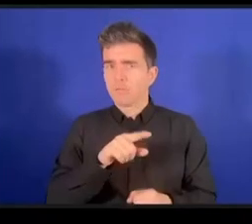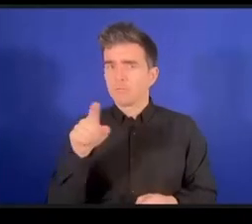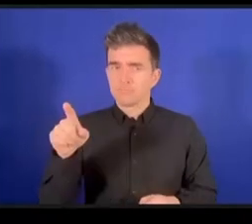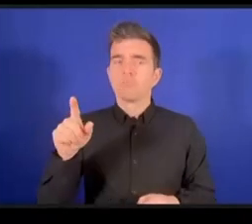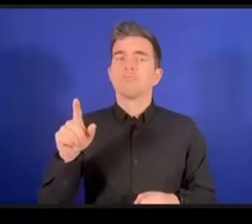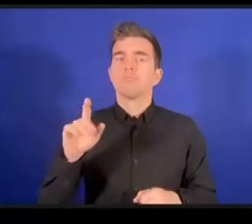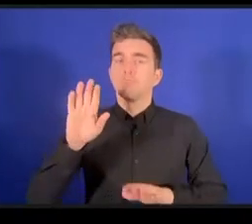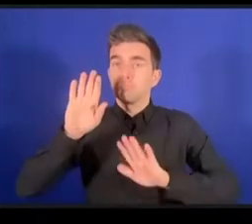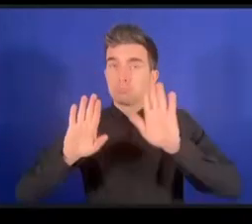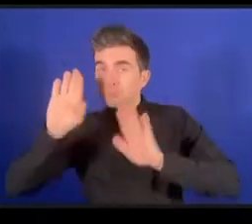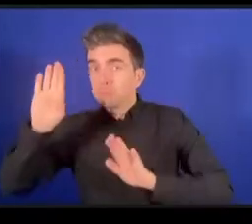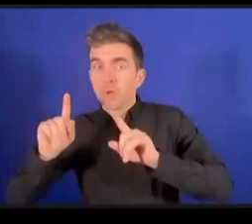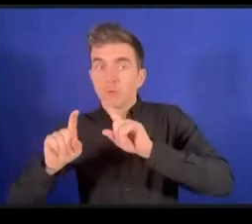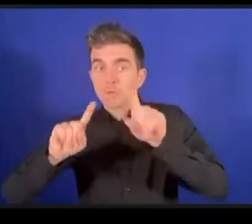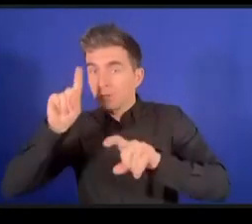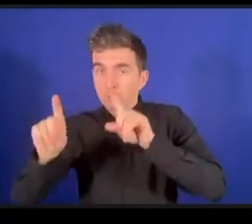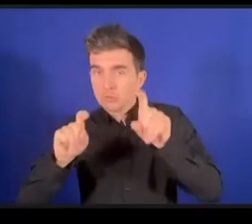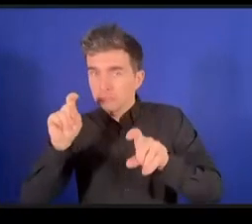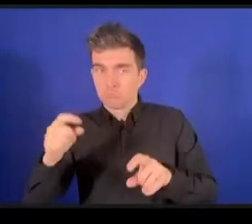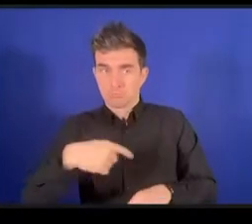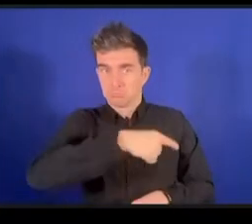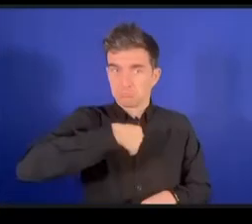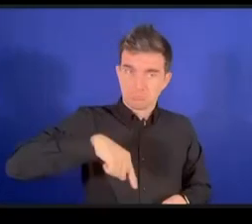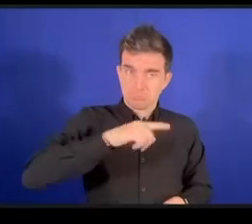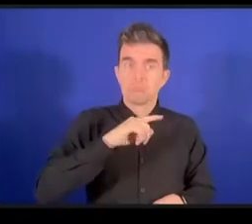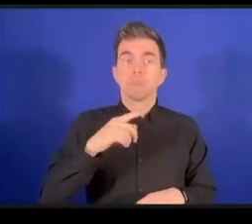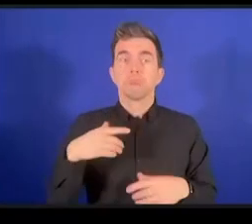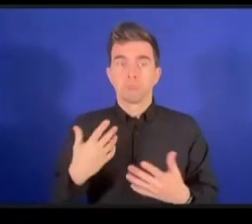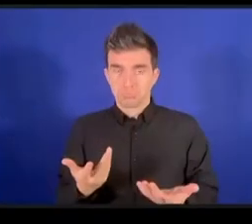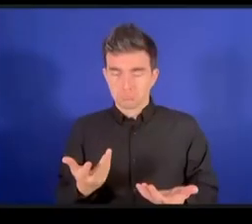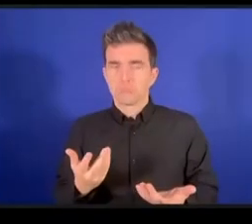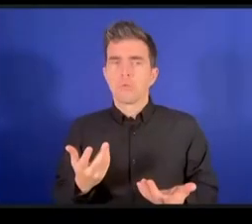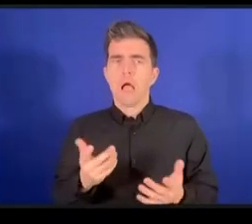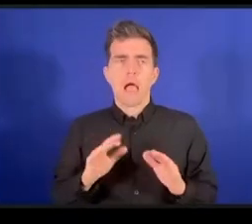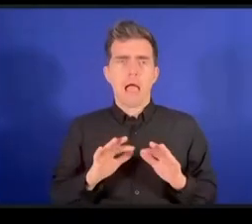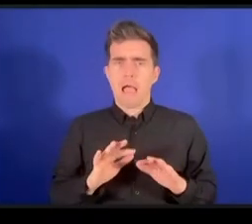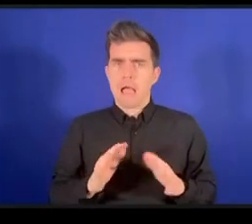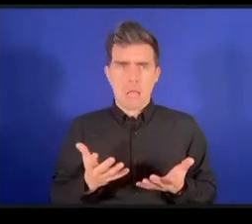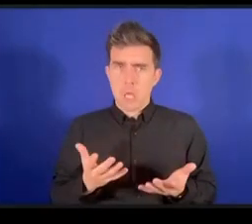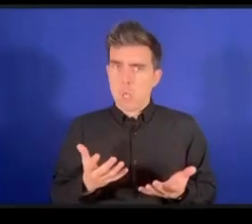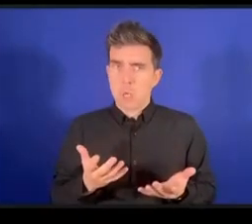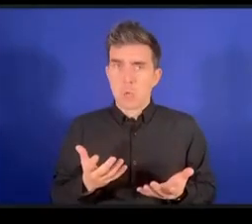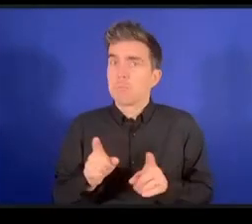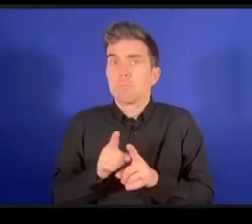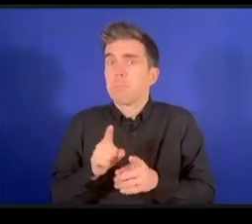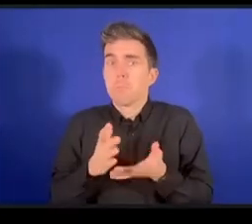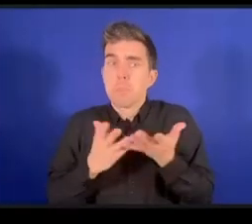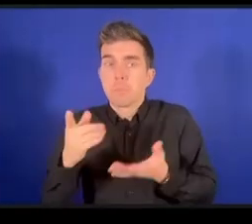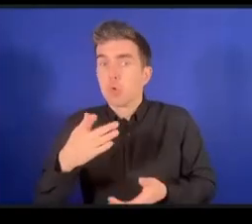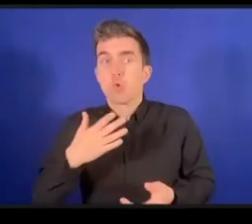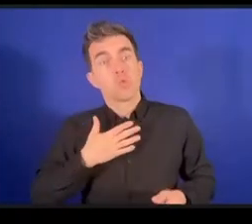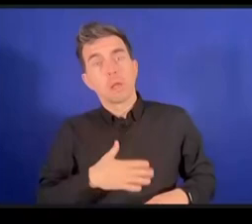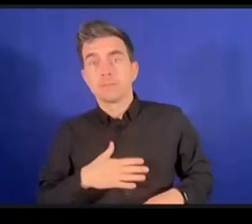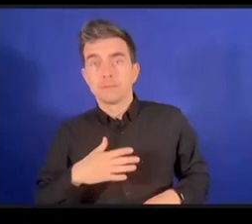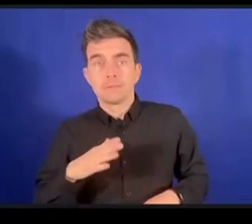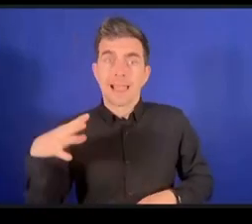I join any of the dynamic coalitions that have been presented here so far?